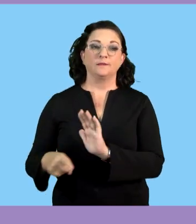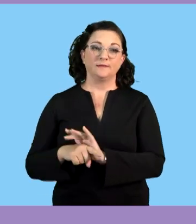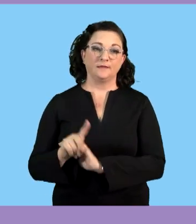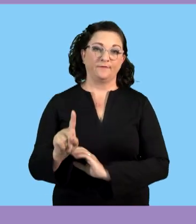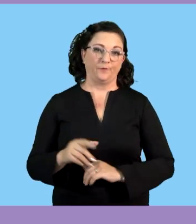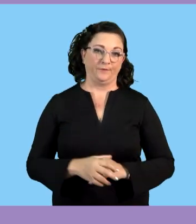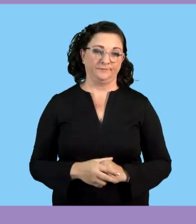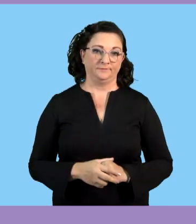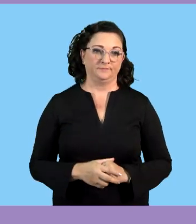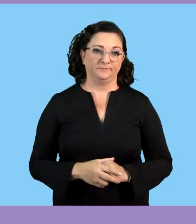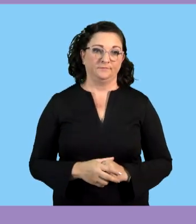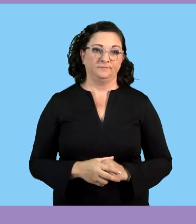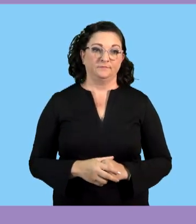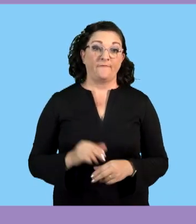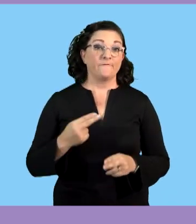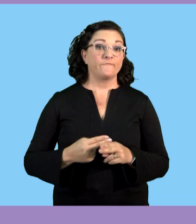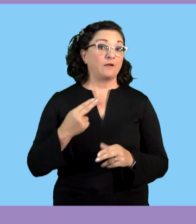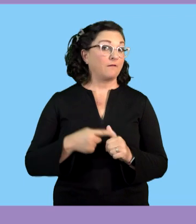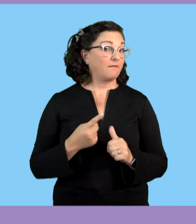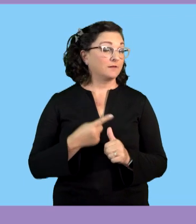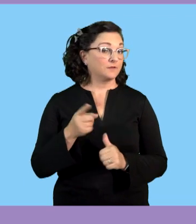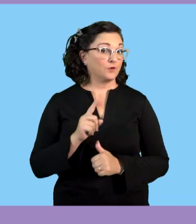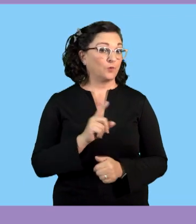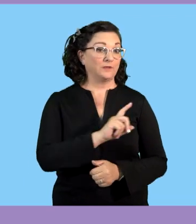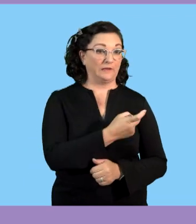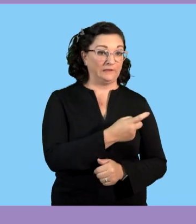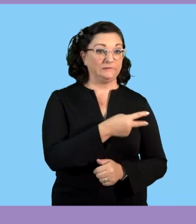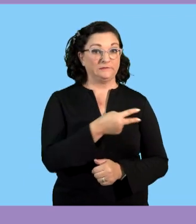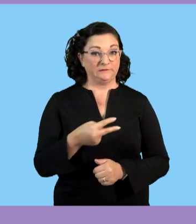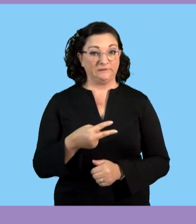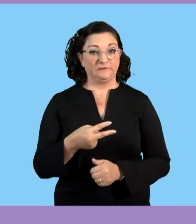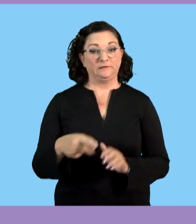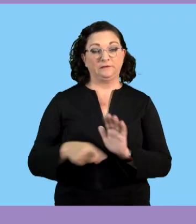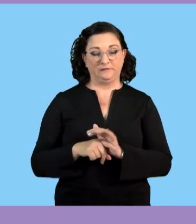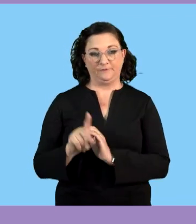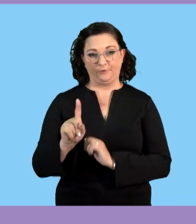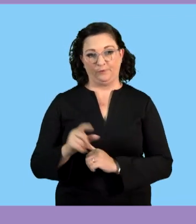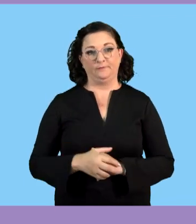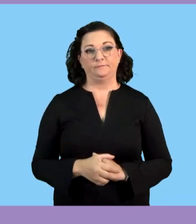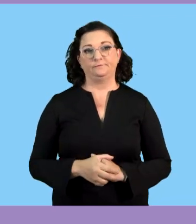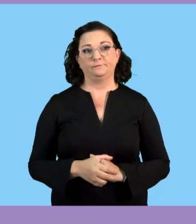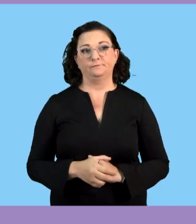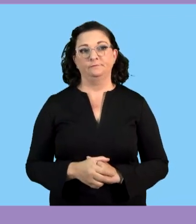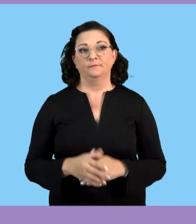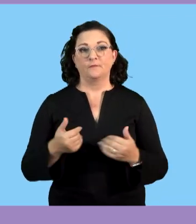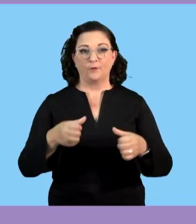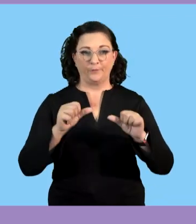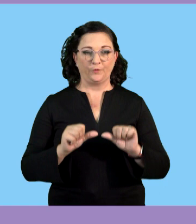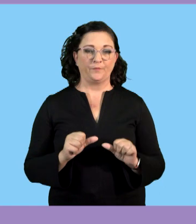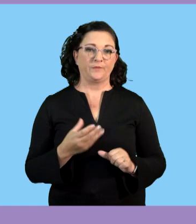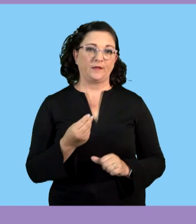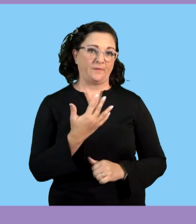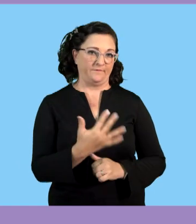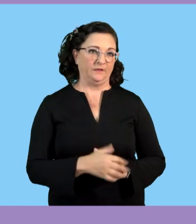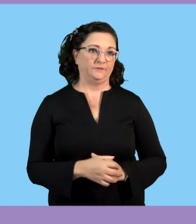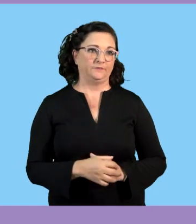answer of negative 1. So that means that our final answer is x is equals to negative 1. Let's